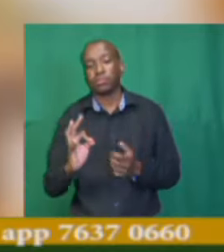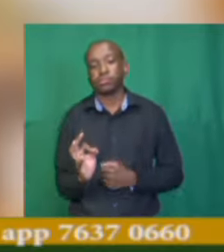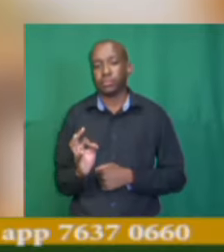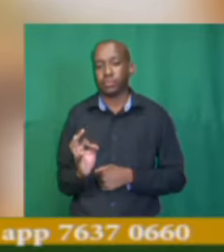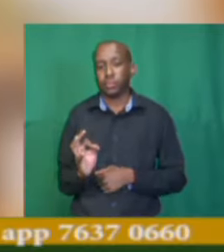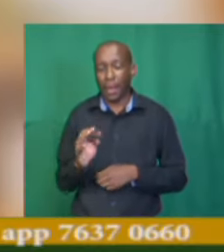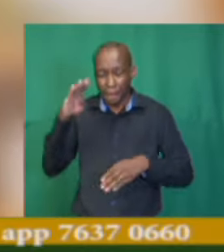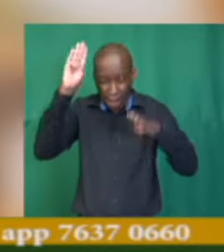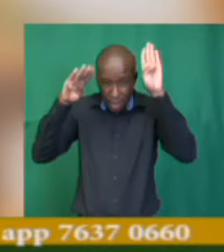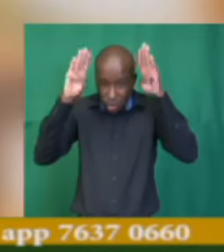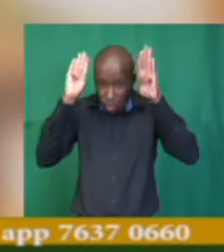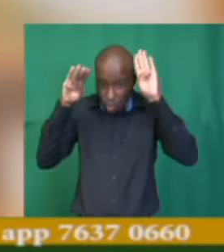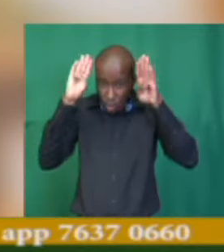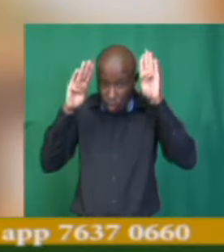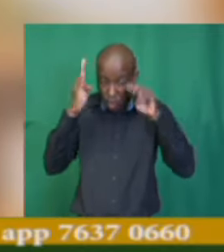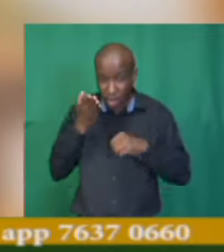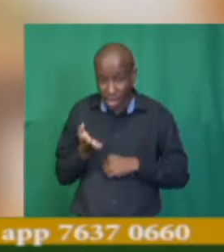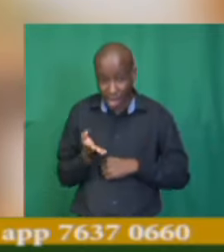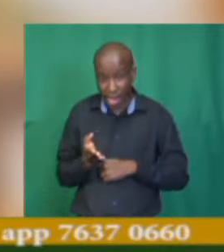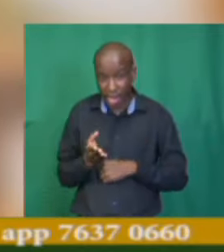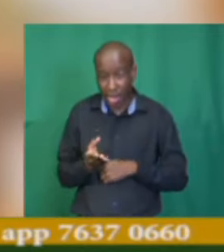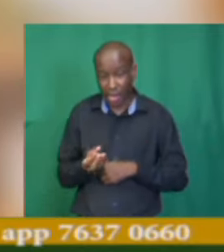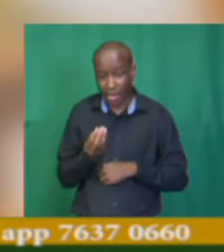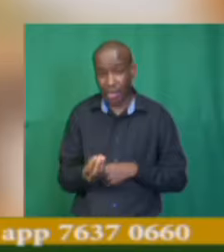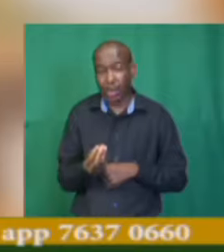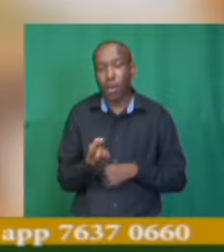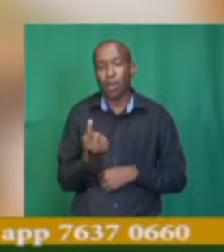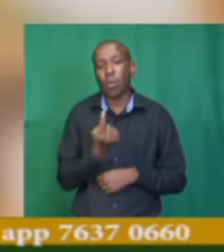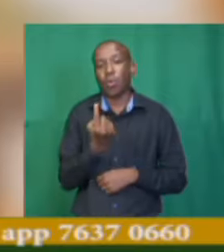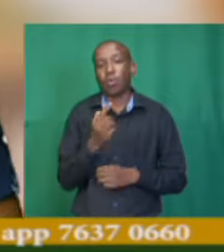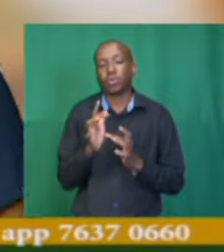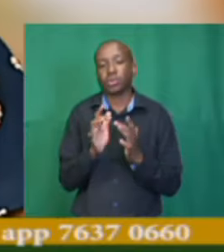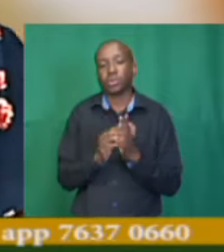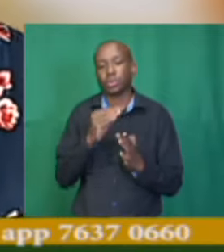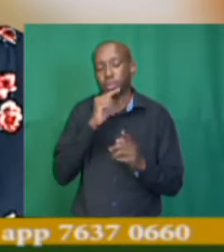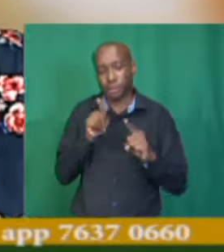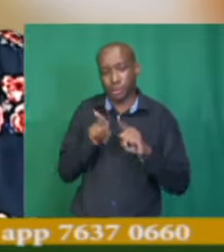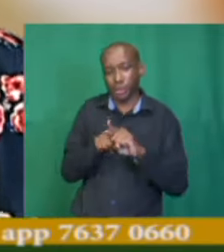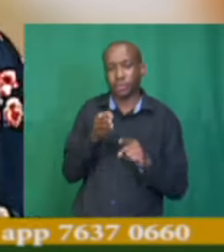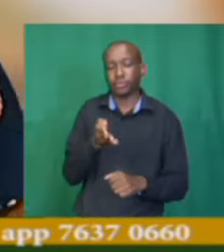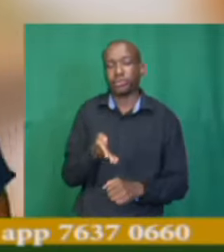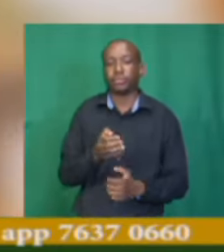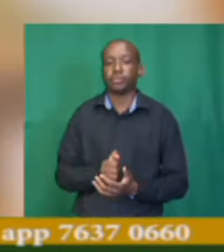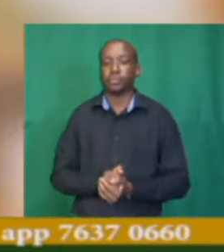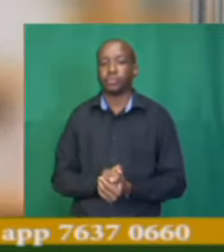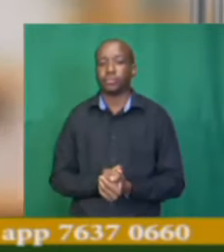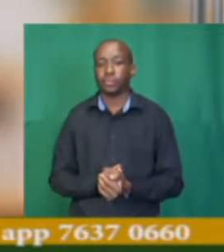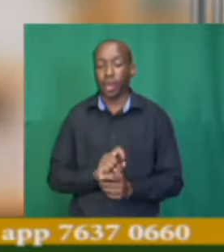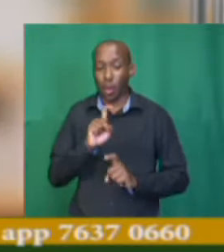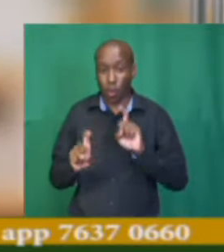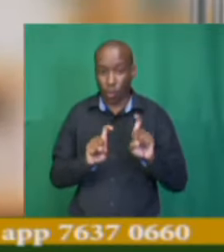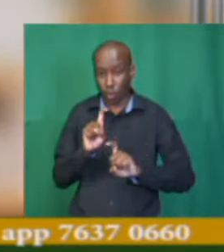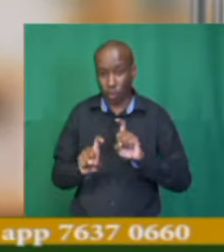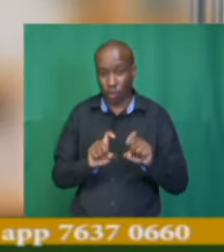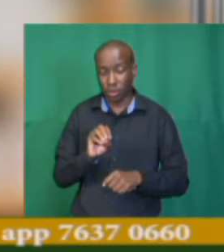ride on this animal that will represent who he was. Sorry, And then- ma'am. There's a question. Oh,